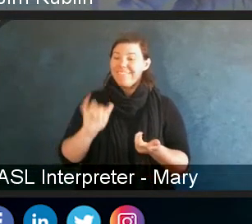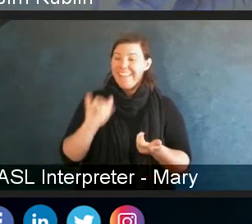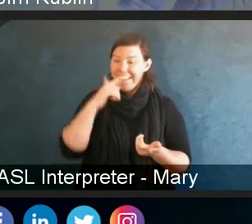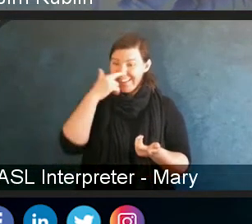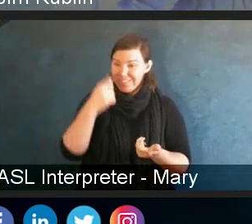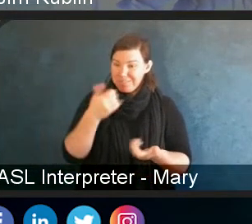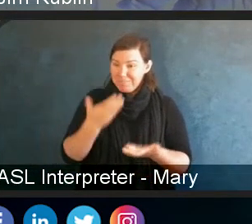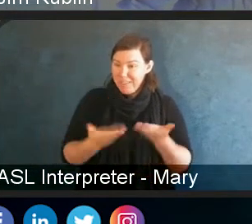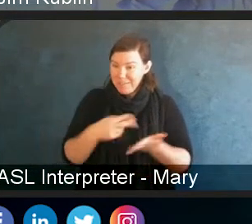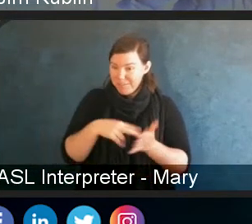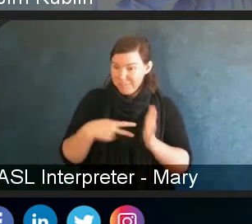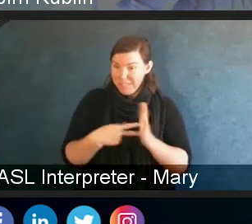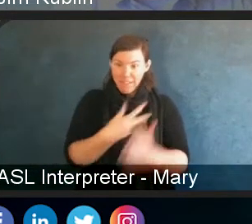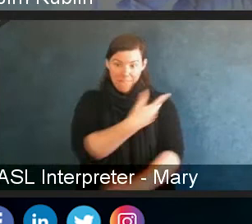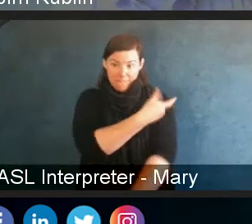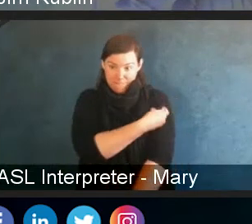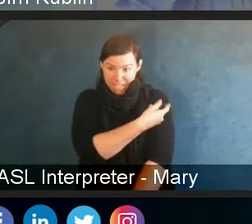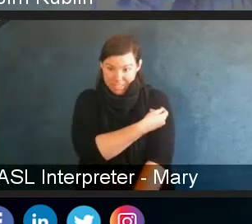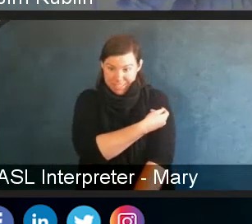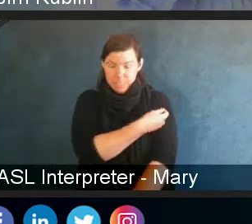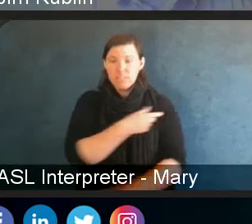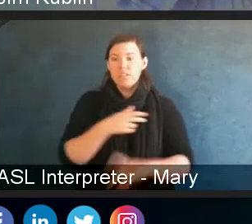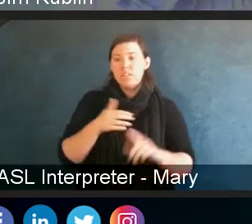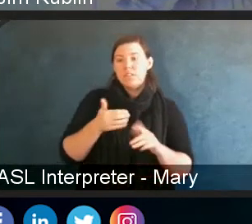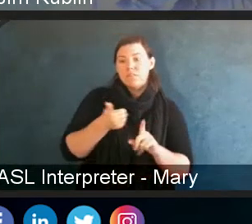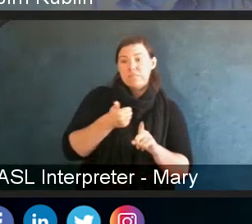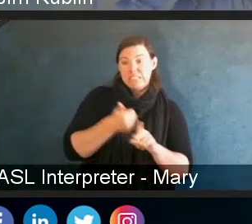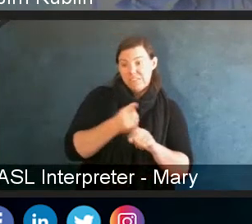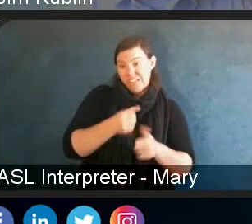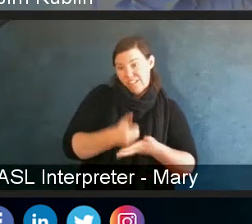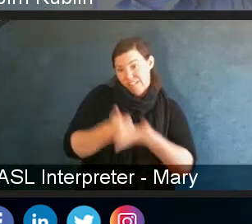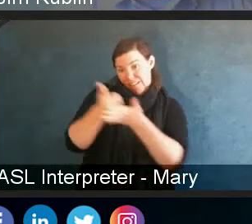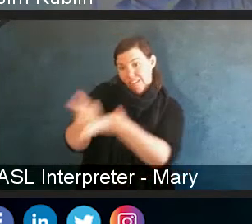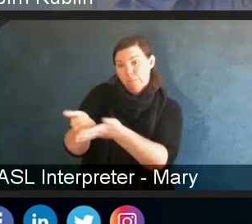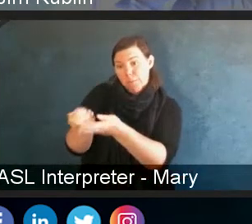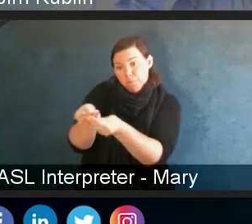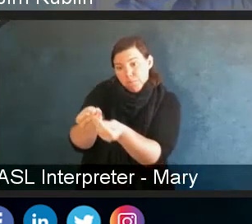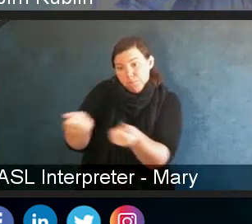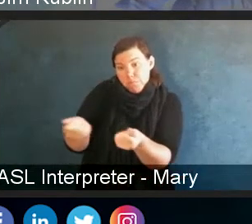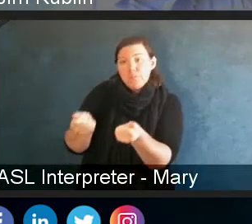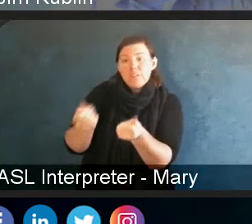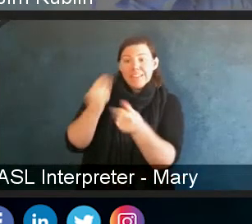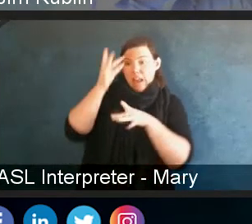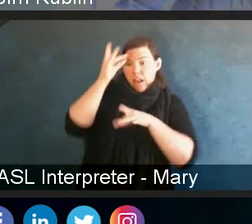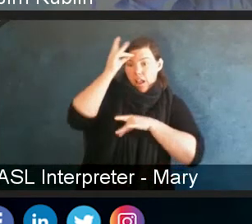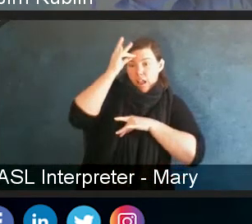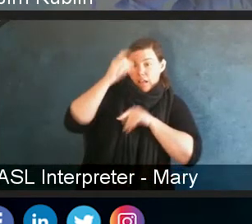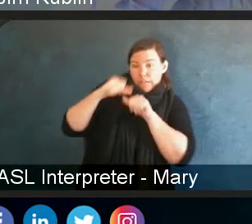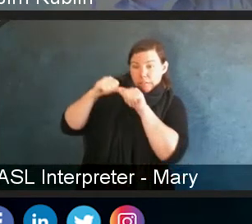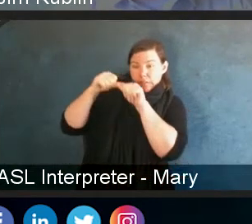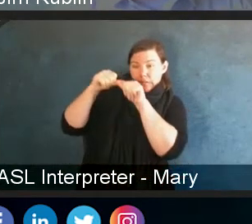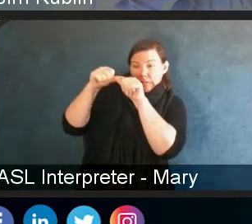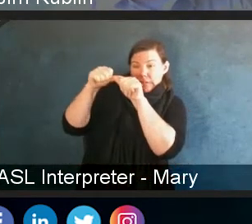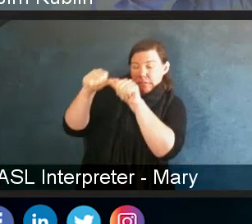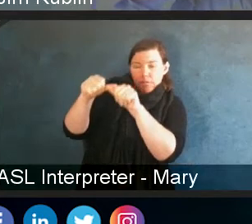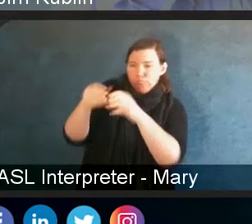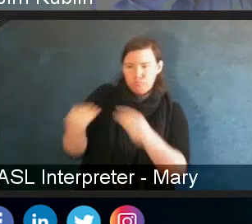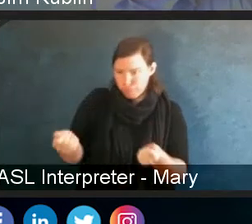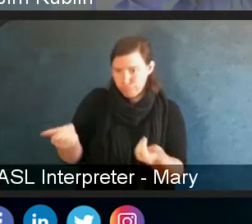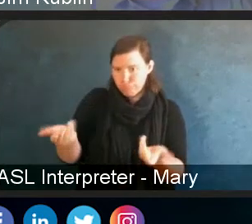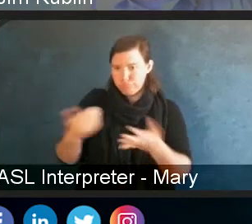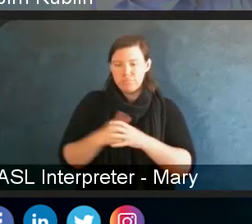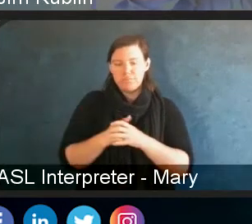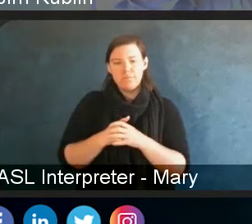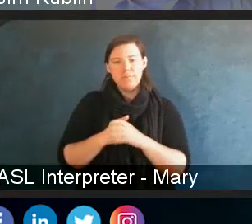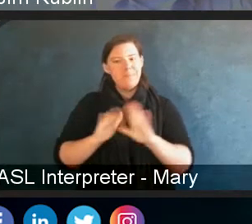a immunotherapeutic fashion. That also, although compelling, has not been proven with the rigor